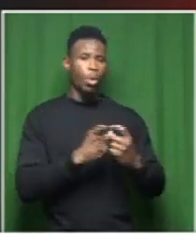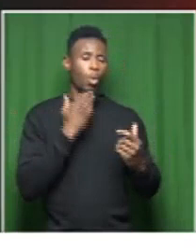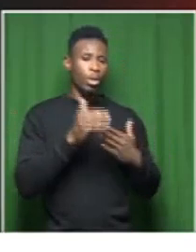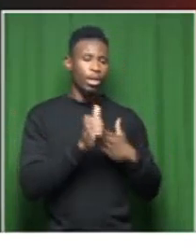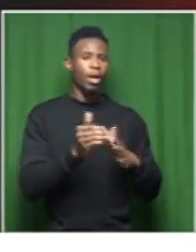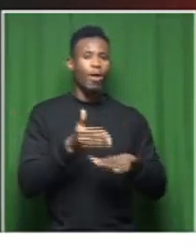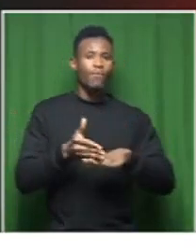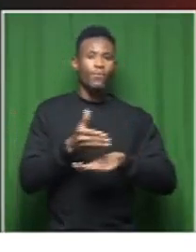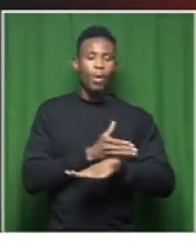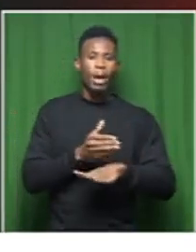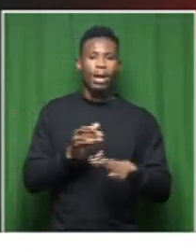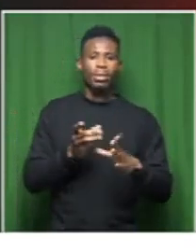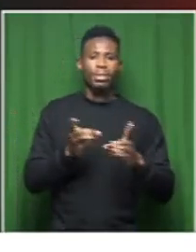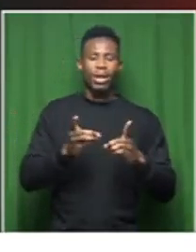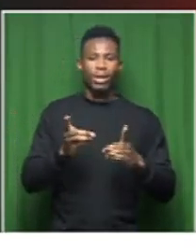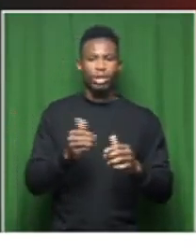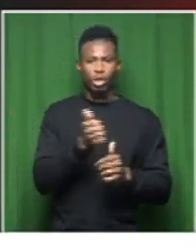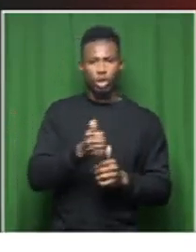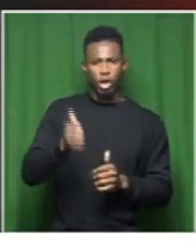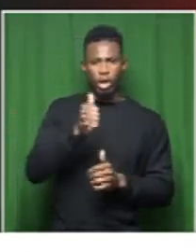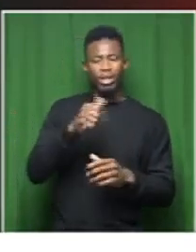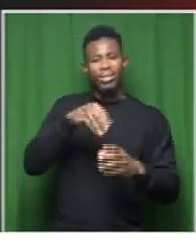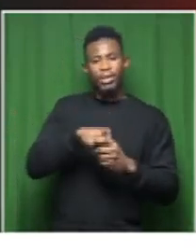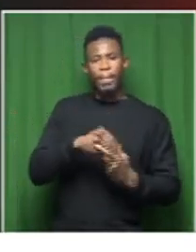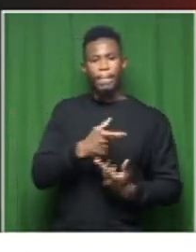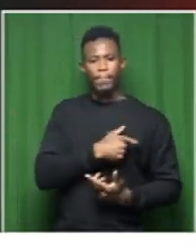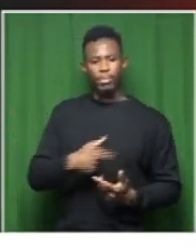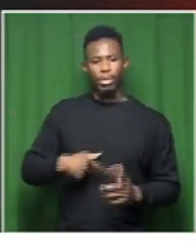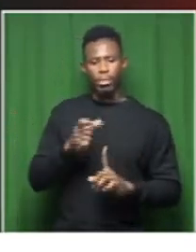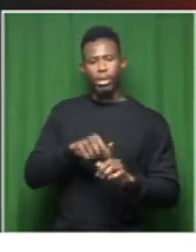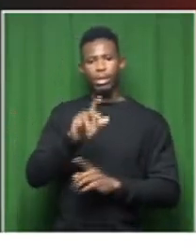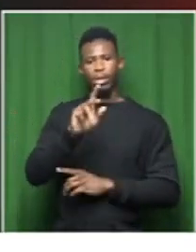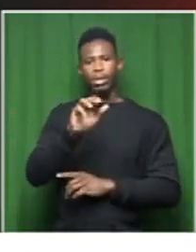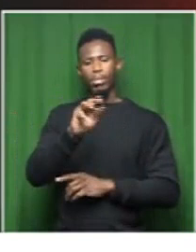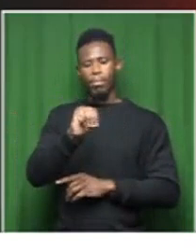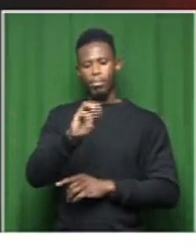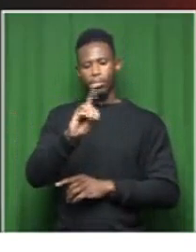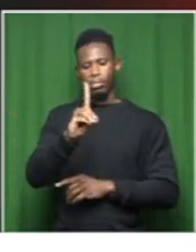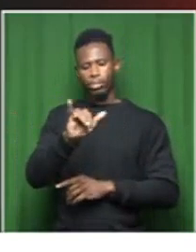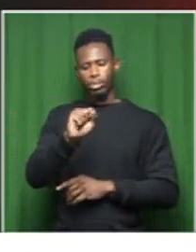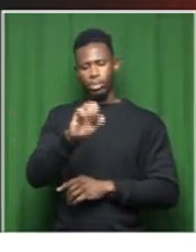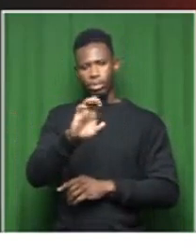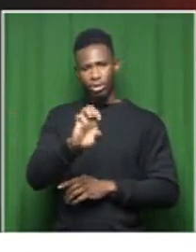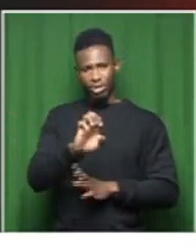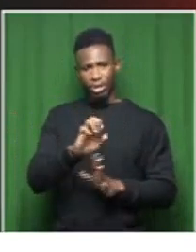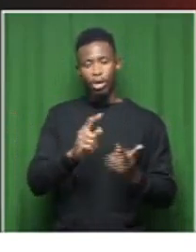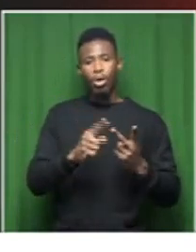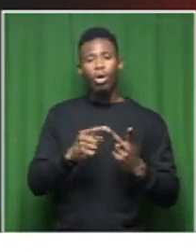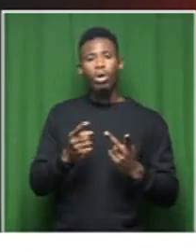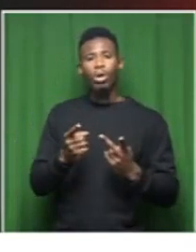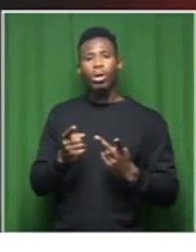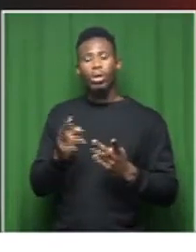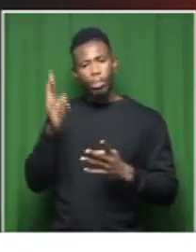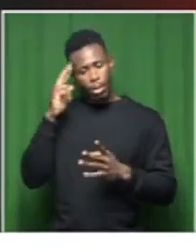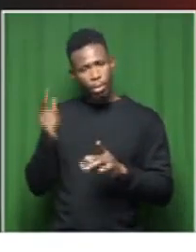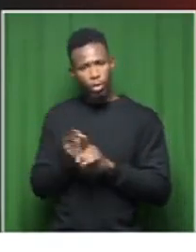Director General in the presidency, Cassius Lubisi. I put him together with former members of the Scorpions. You remember